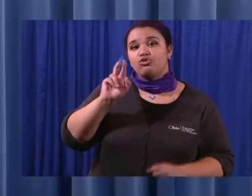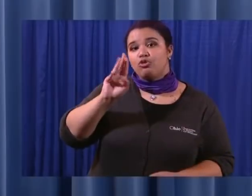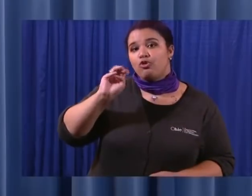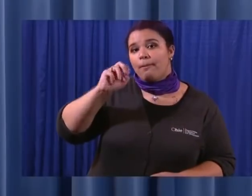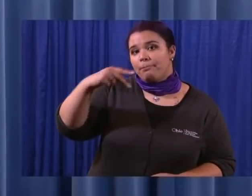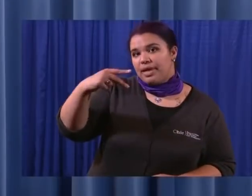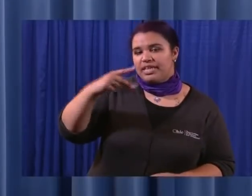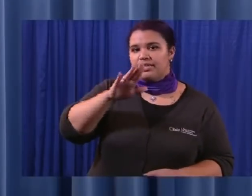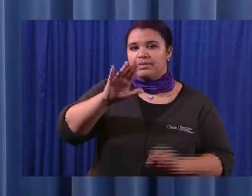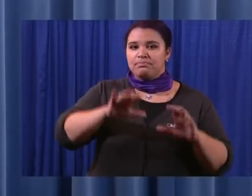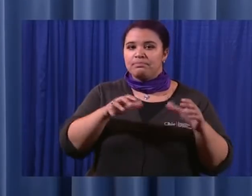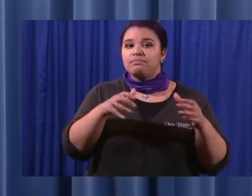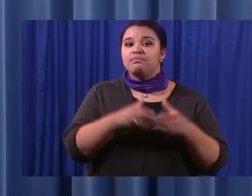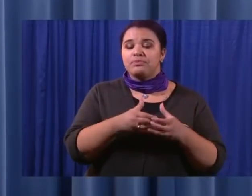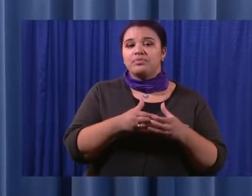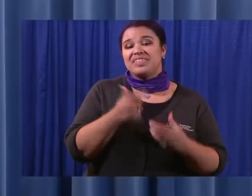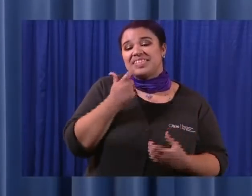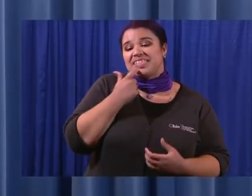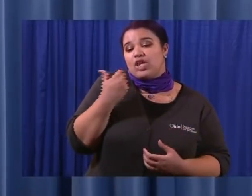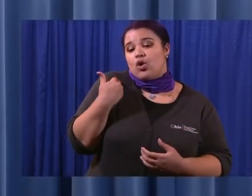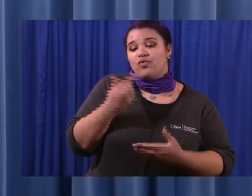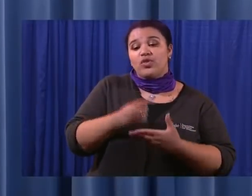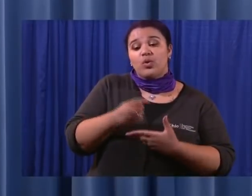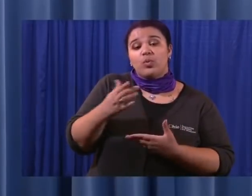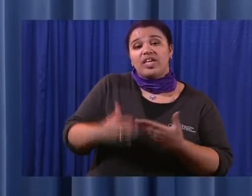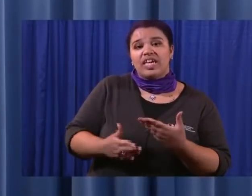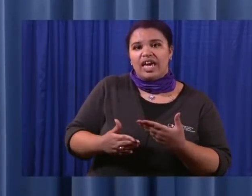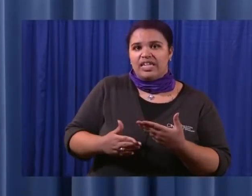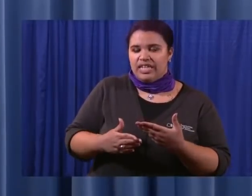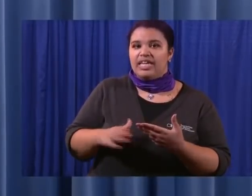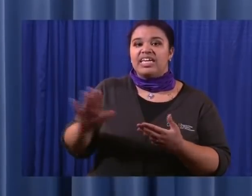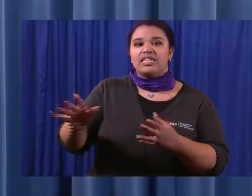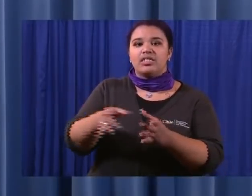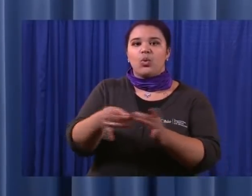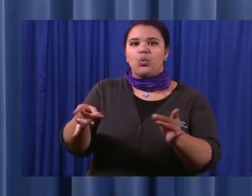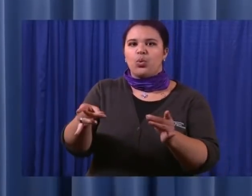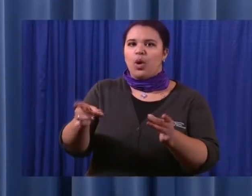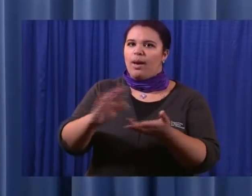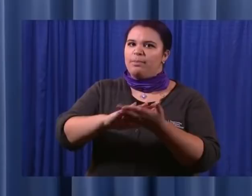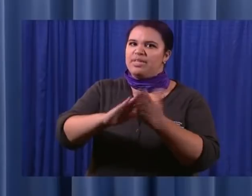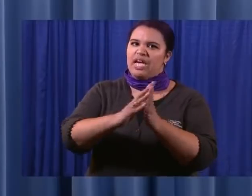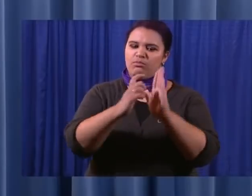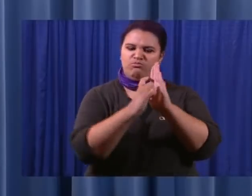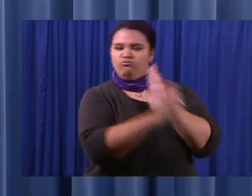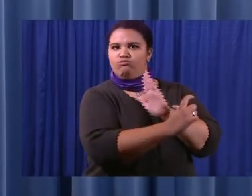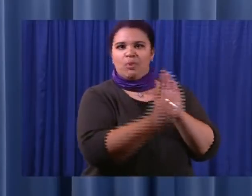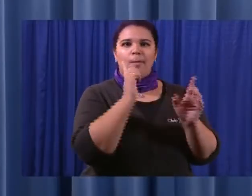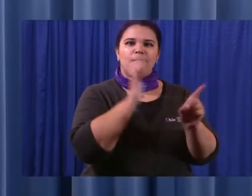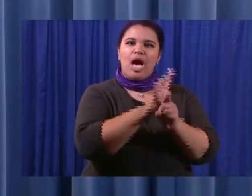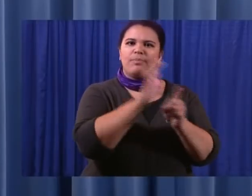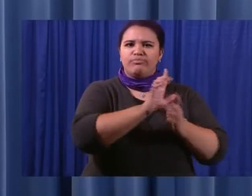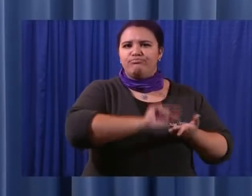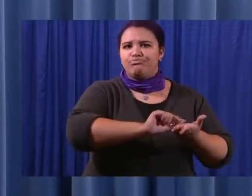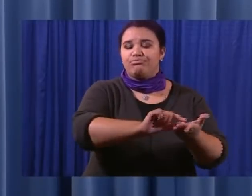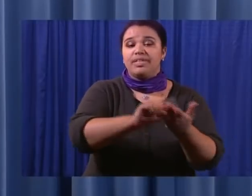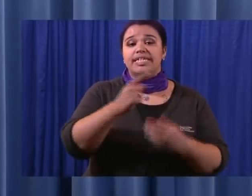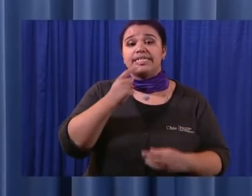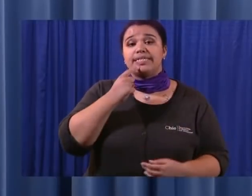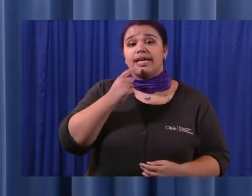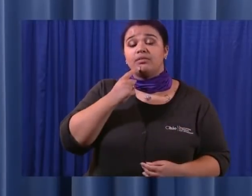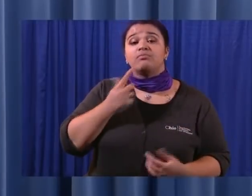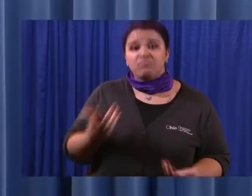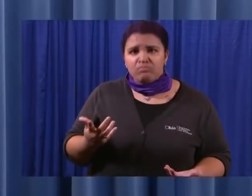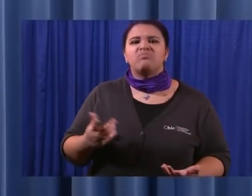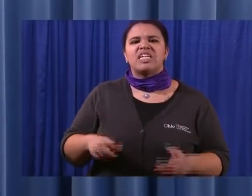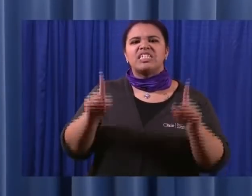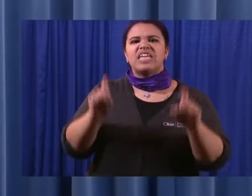headlines when he said over the weekend at a rally that he told his administration to slow down testing. And then yesterday, they admitted that they plan to